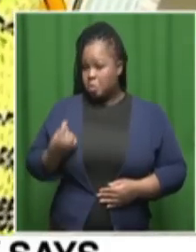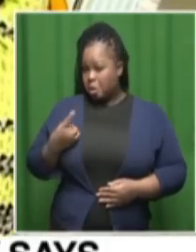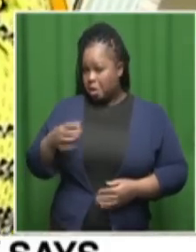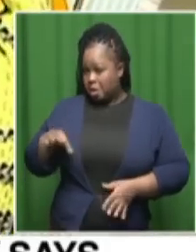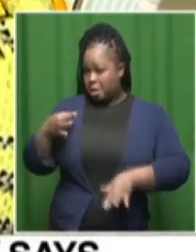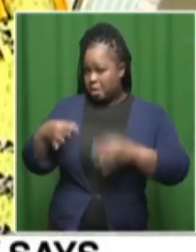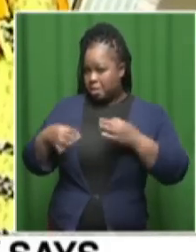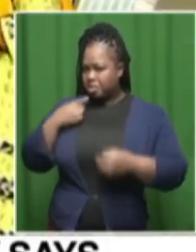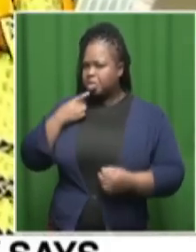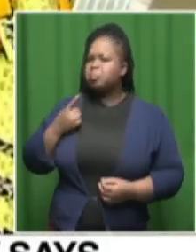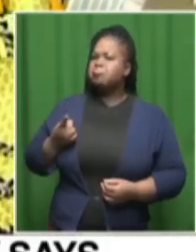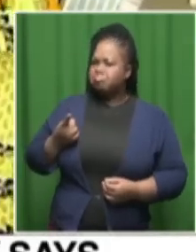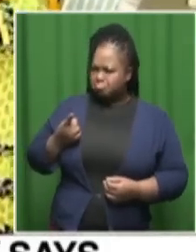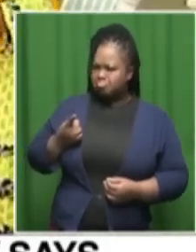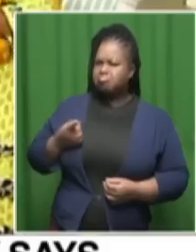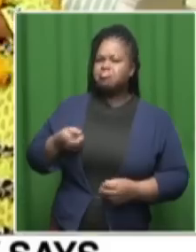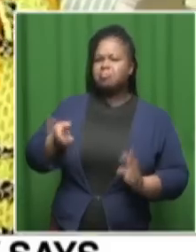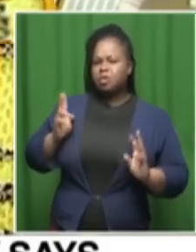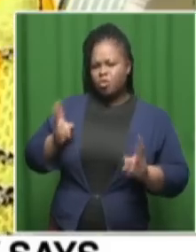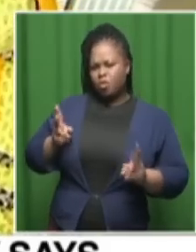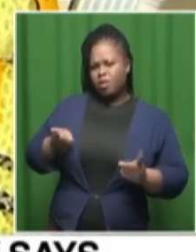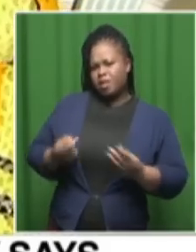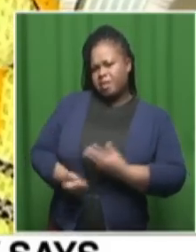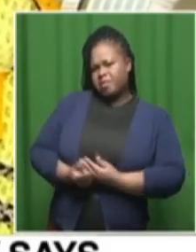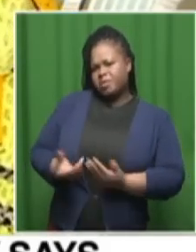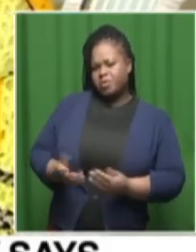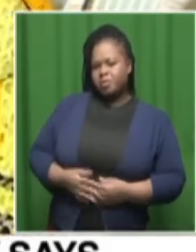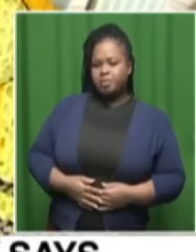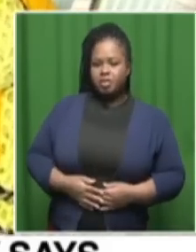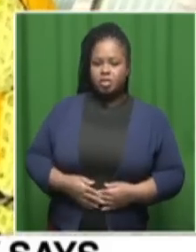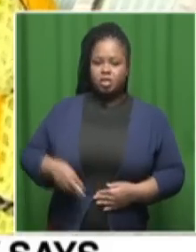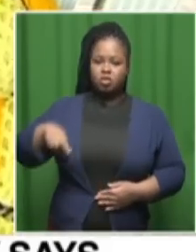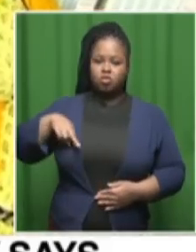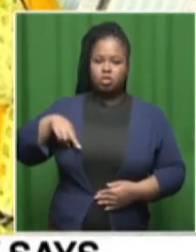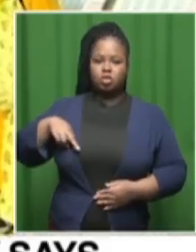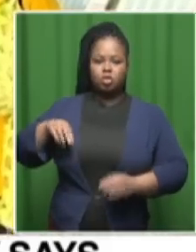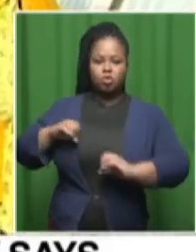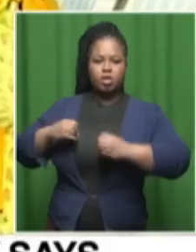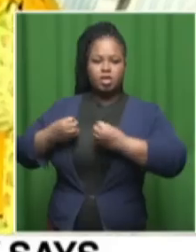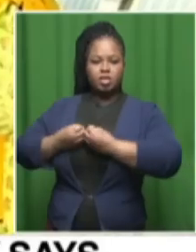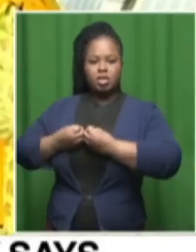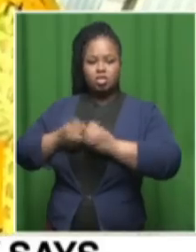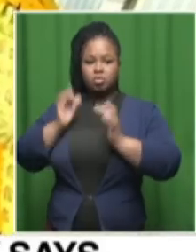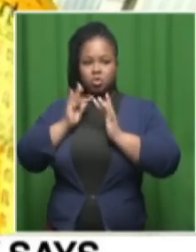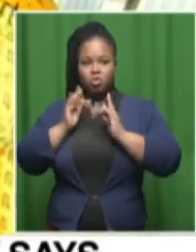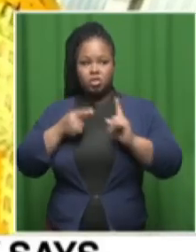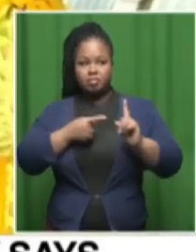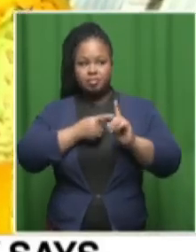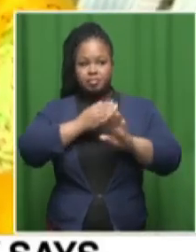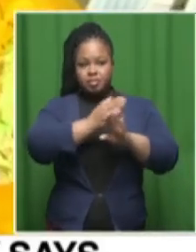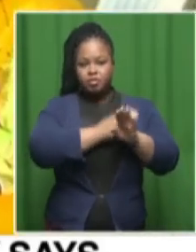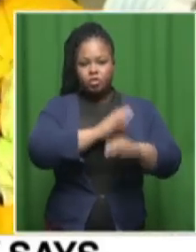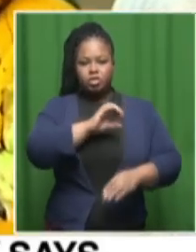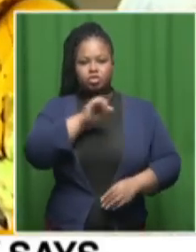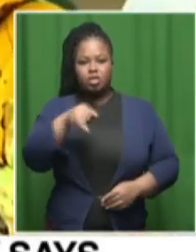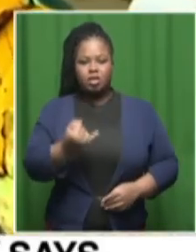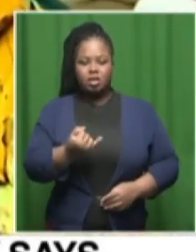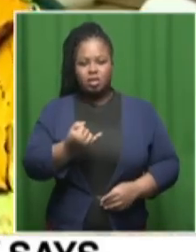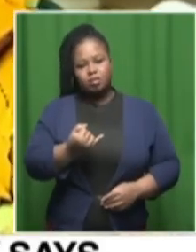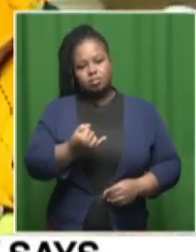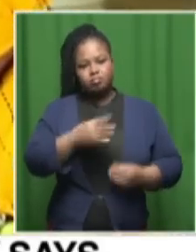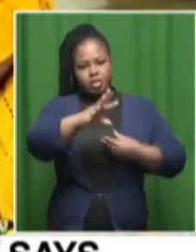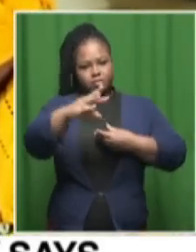analyst, this is not out of the ordinary. Approached by the religious organization to former Chief Justice to enter into